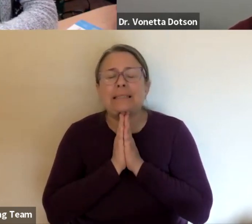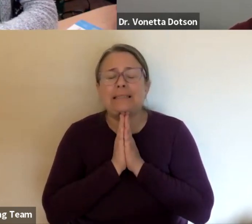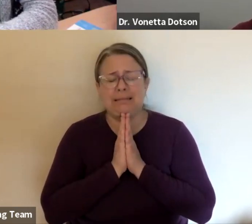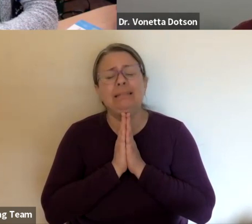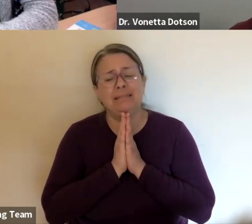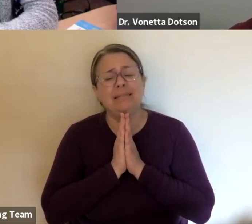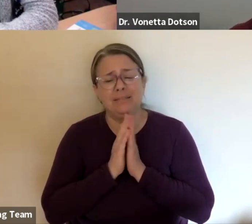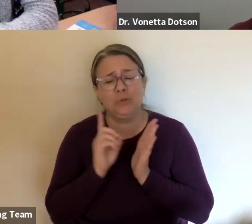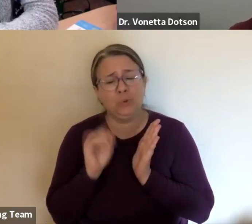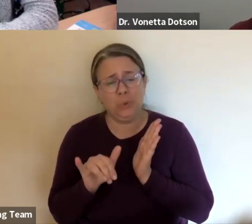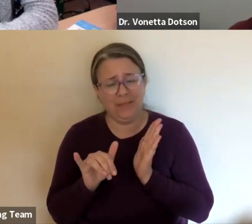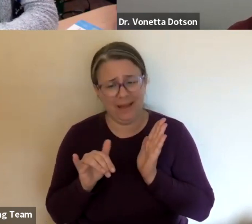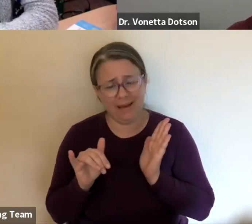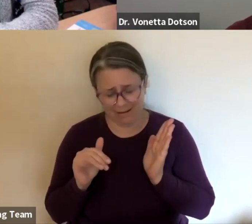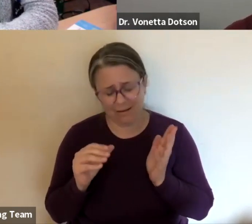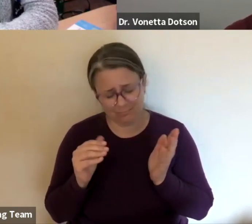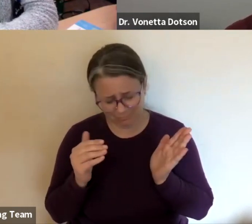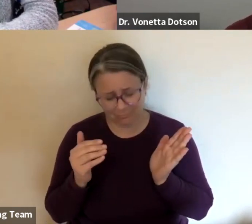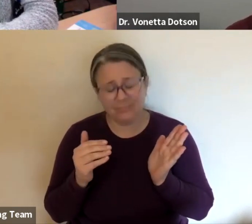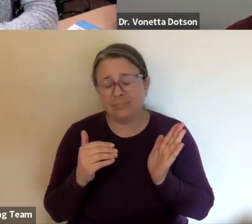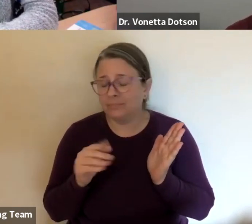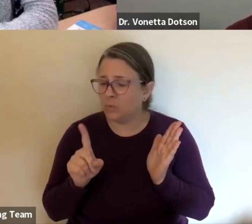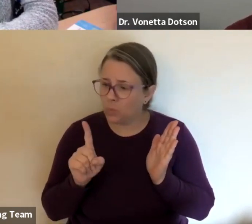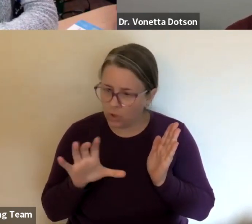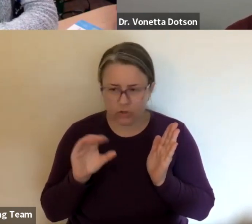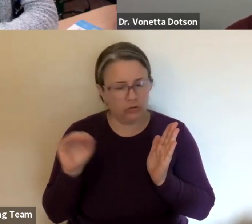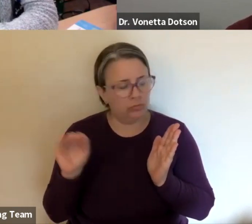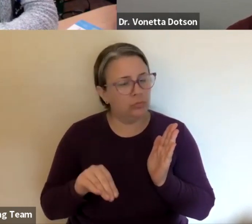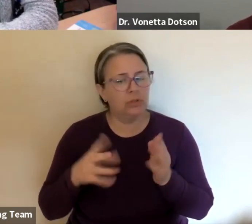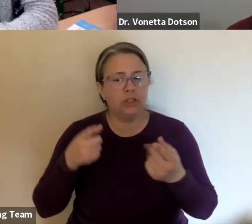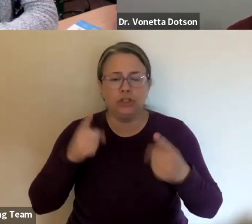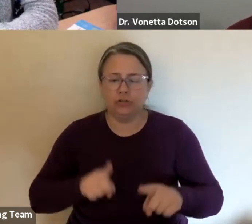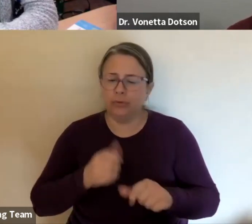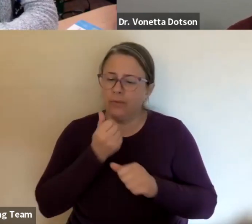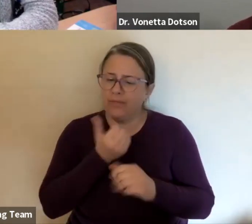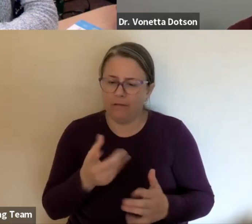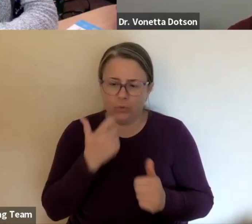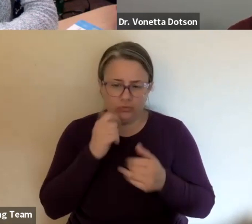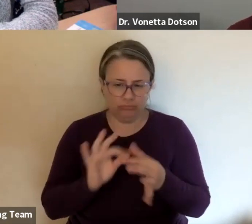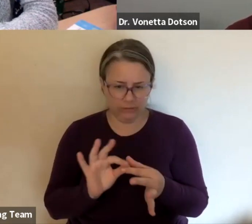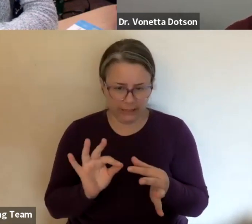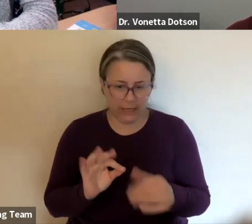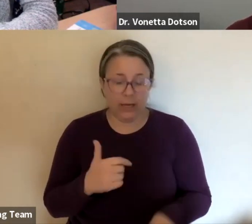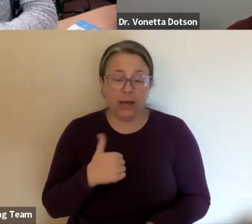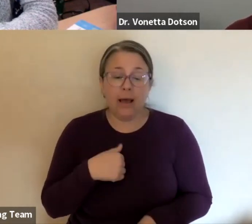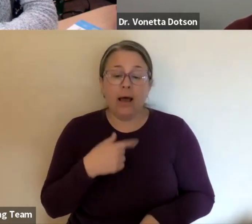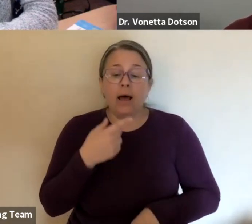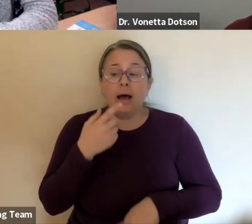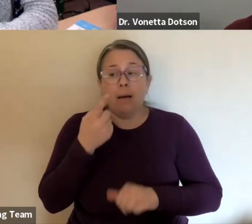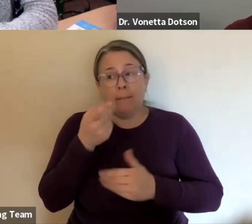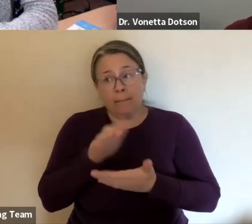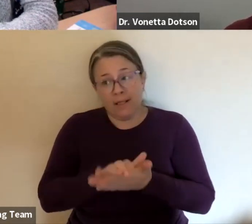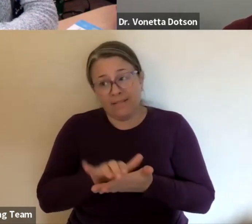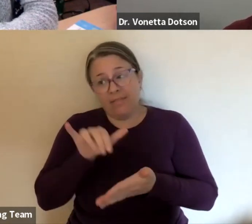with everything that you said. I think it's going to be slow progress to get things to change in that way.